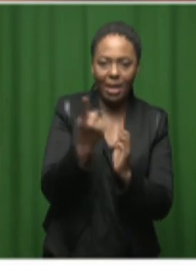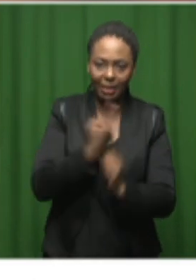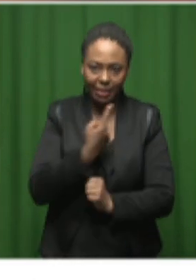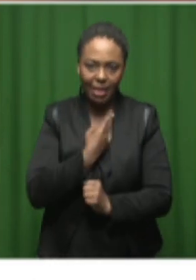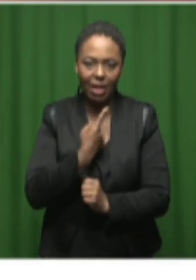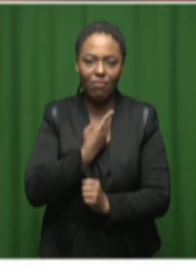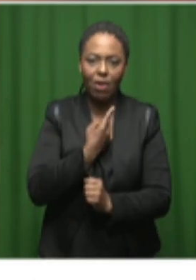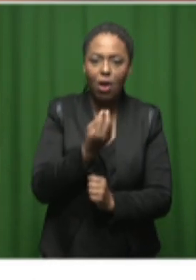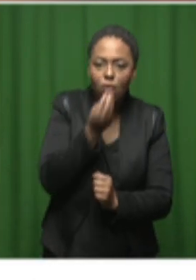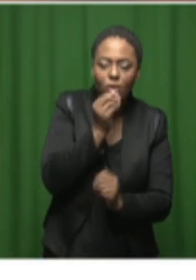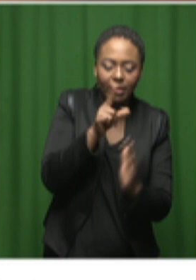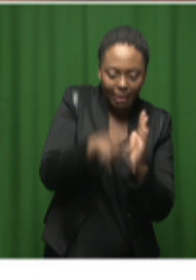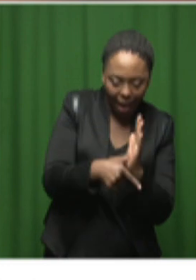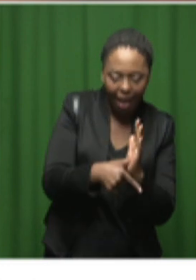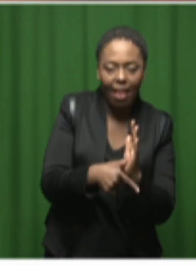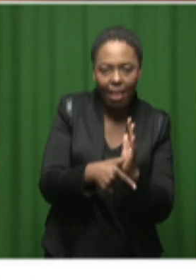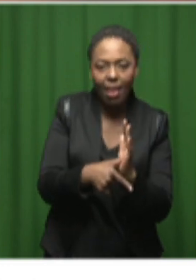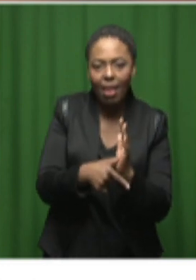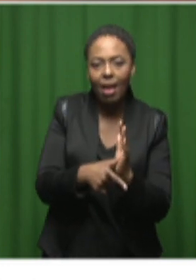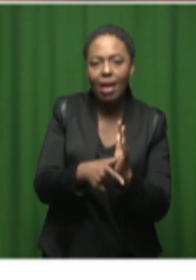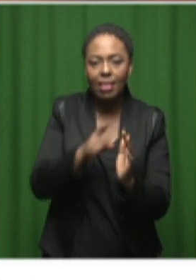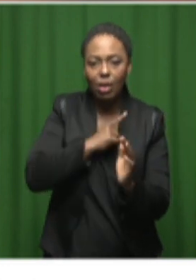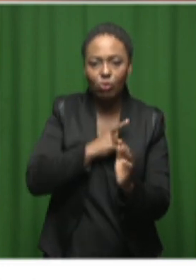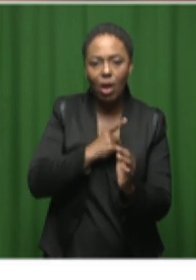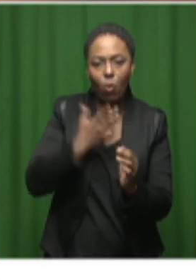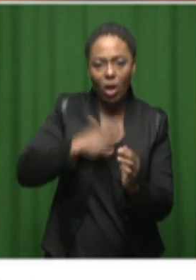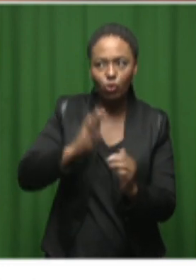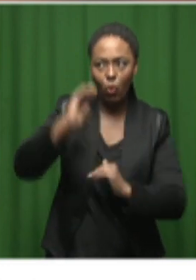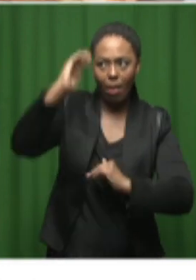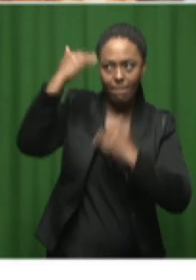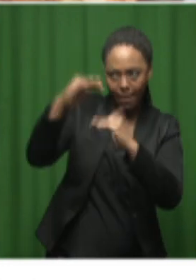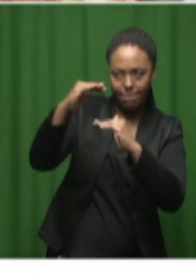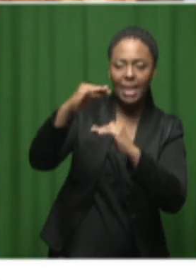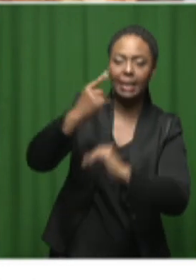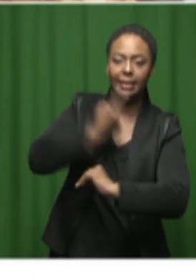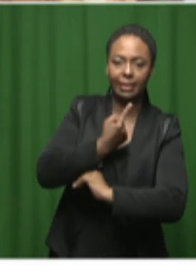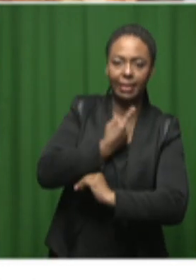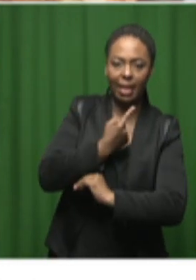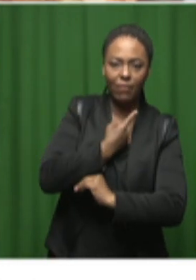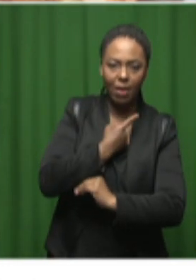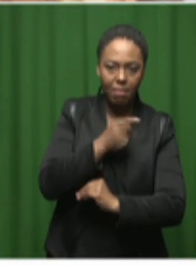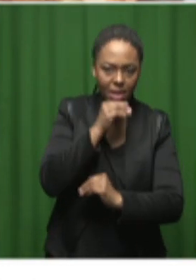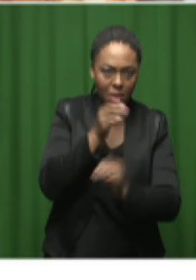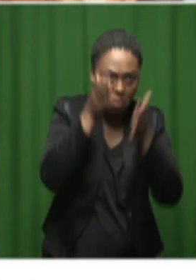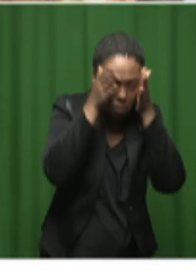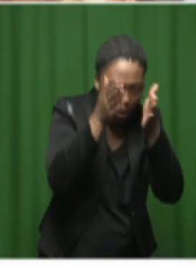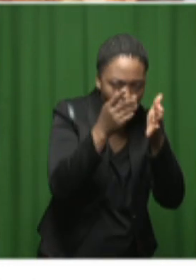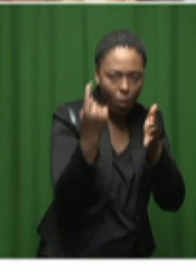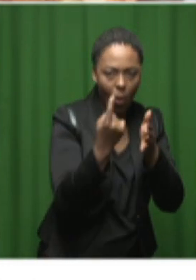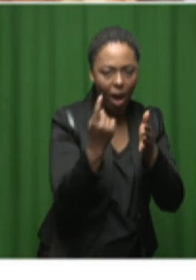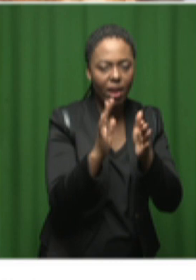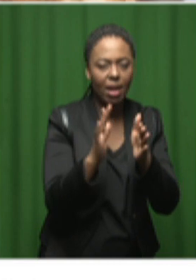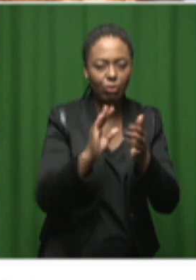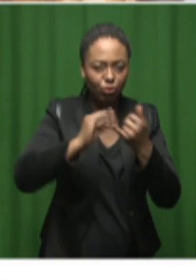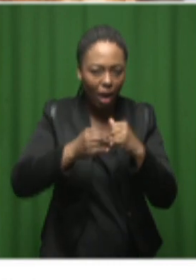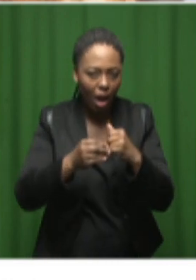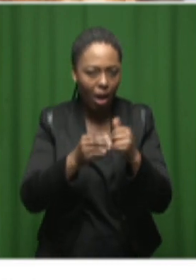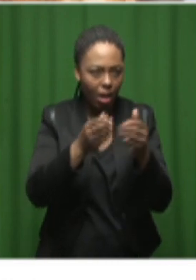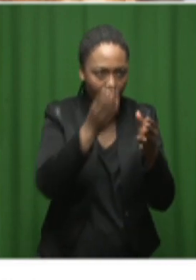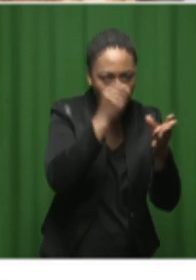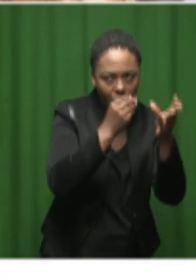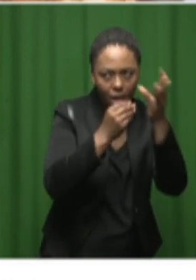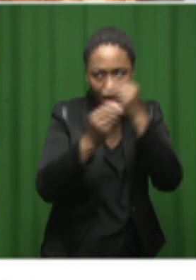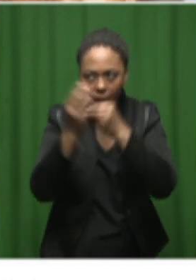So I just don't want to limit myself into one particular cuisine. So I try and, you know, learn